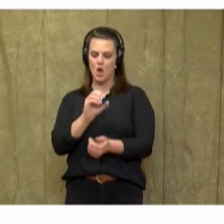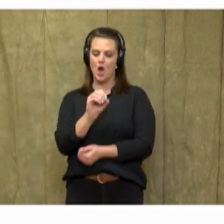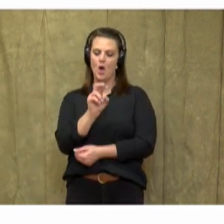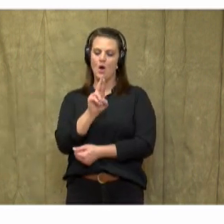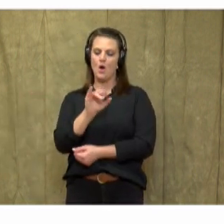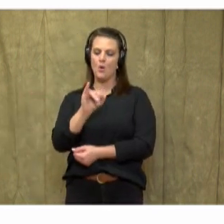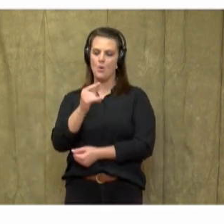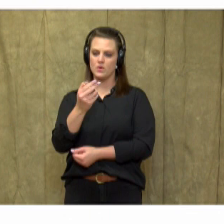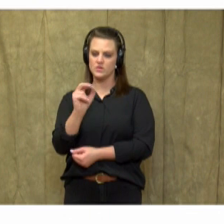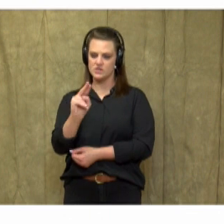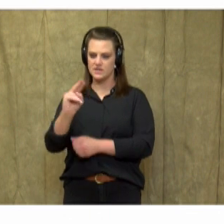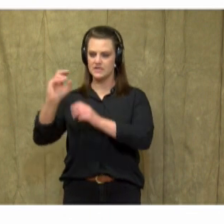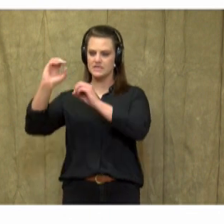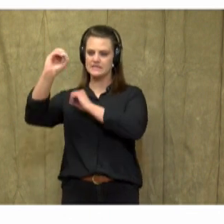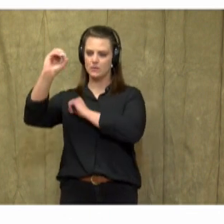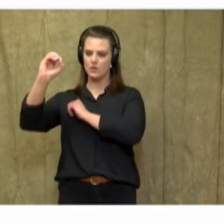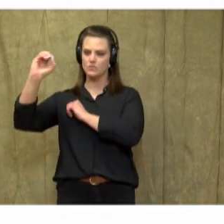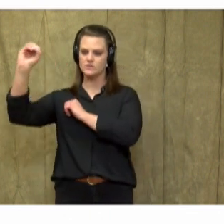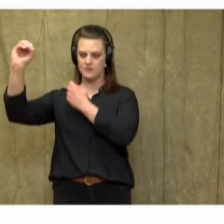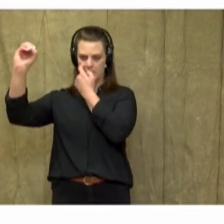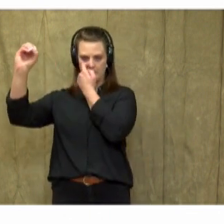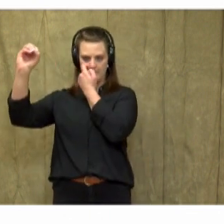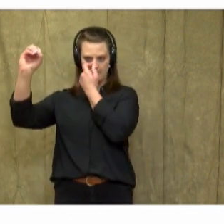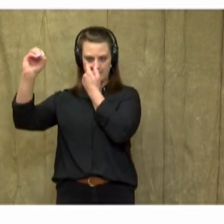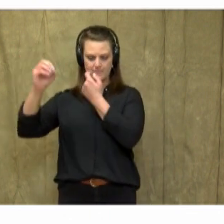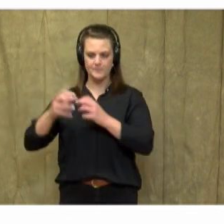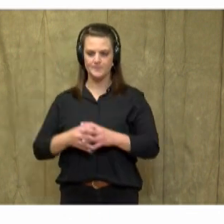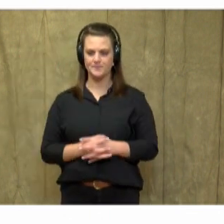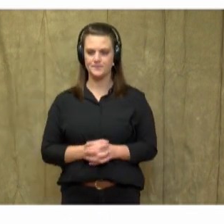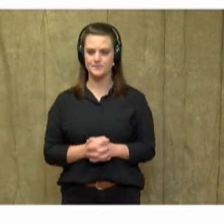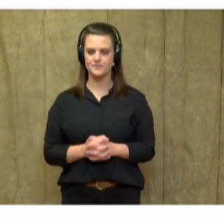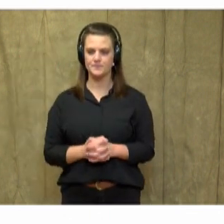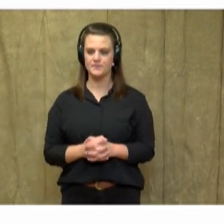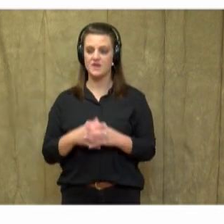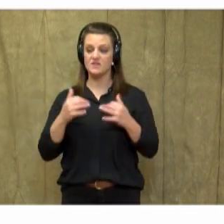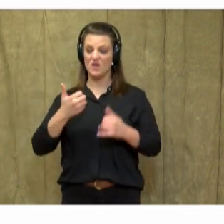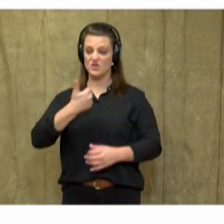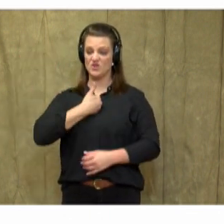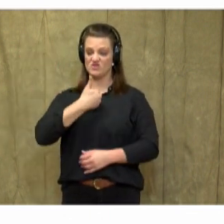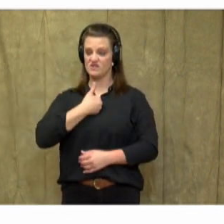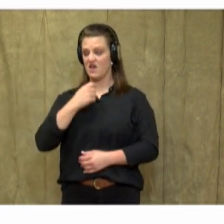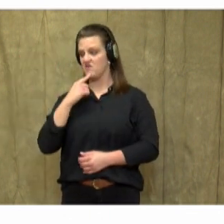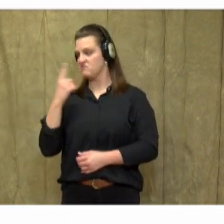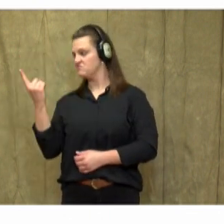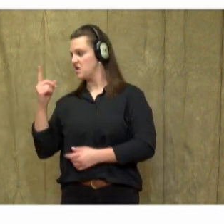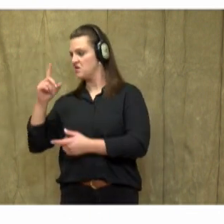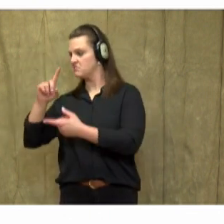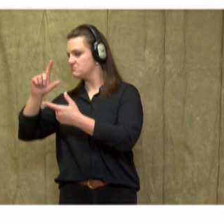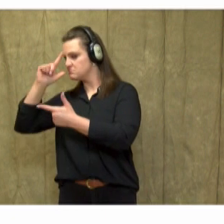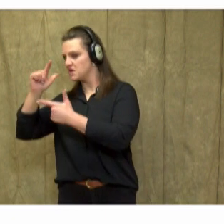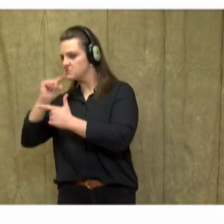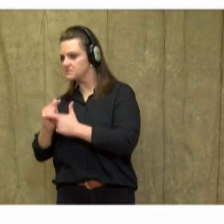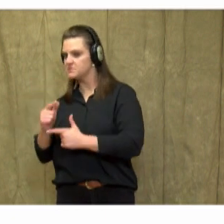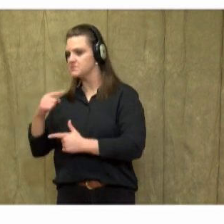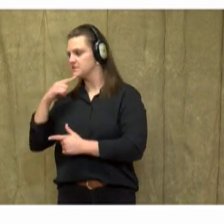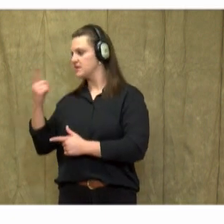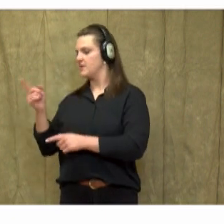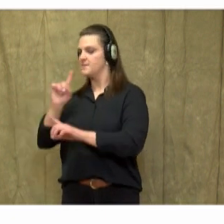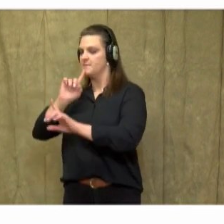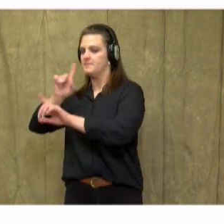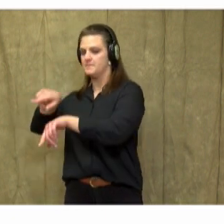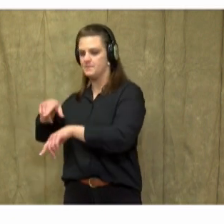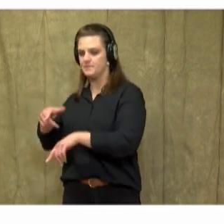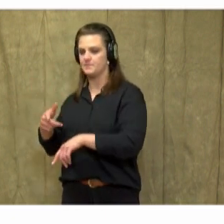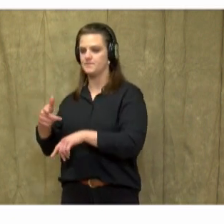is 0, 0. I want you to tell yourself, or maybe a sibling or someone else there with you in the